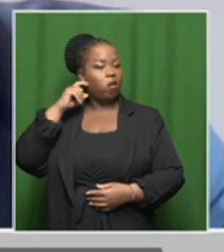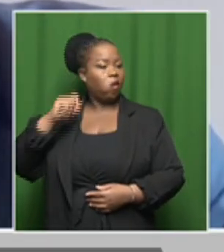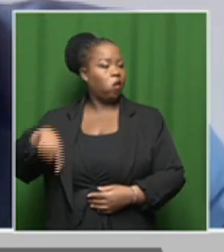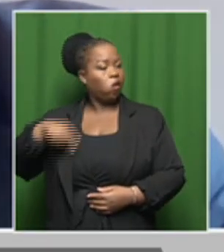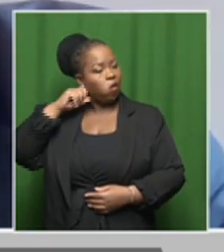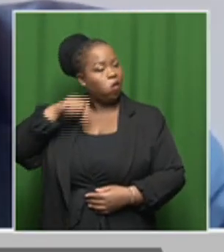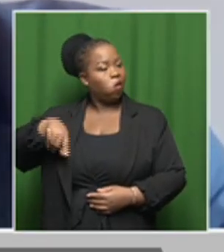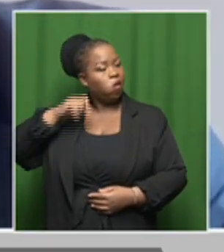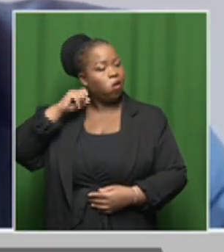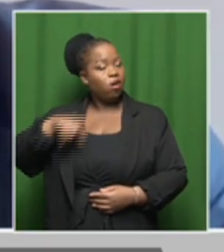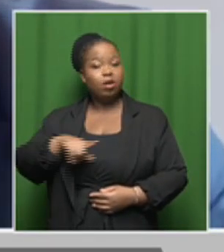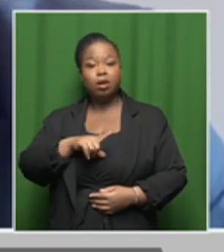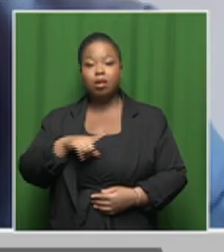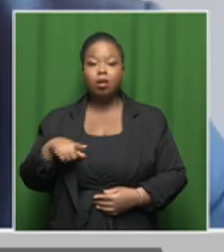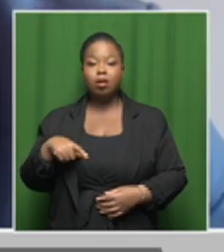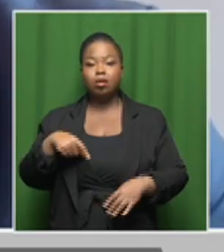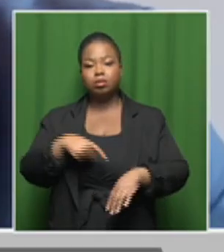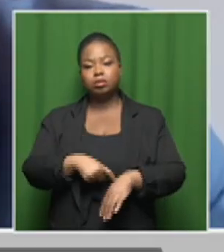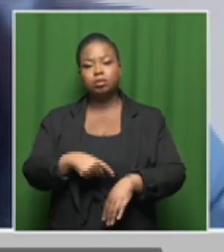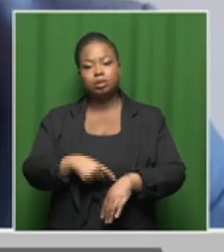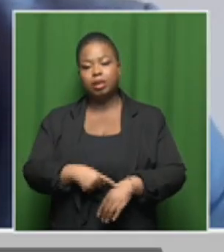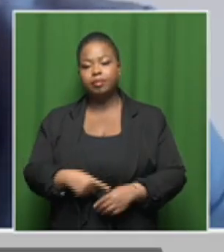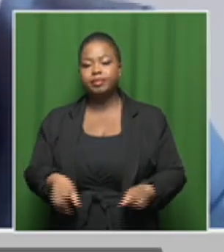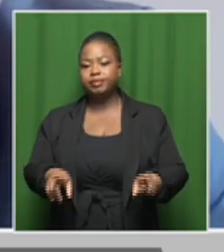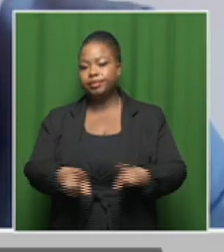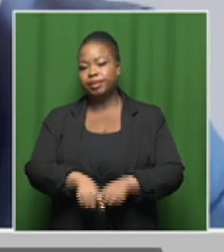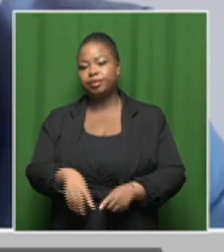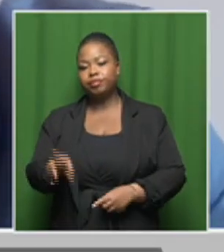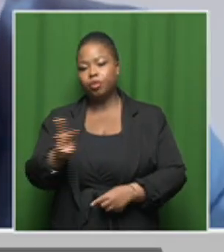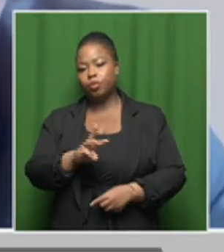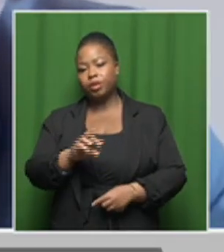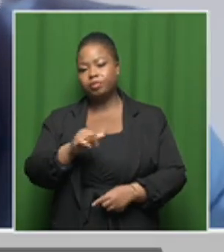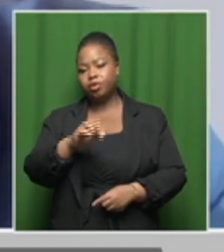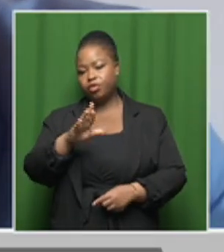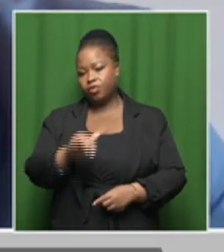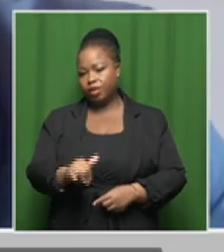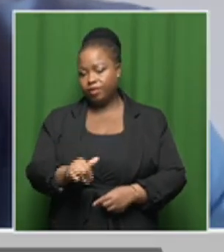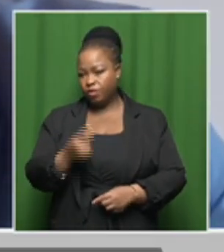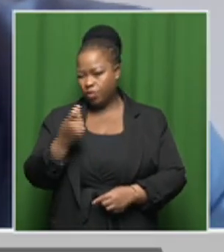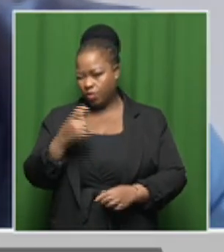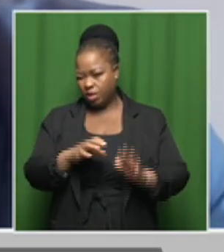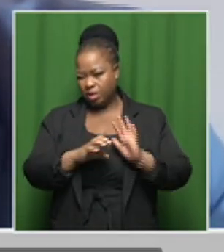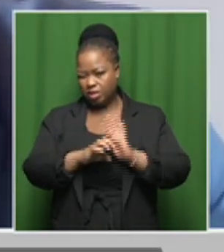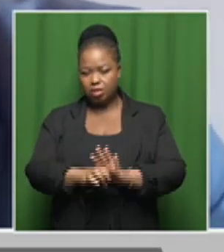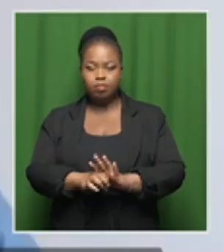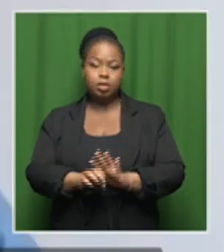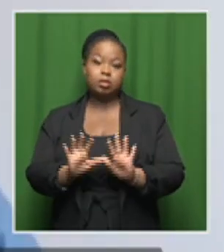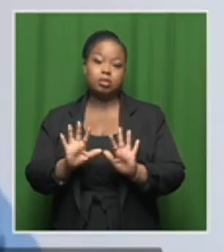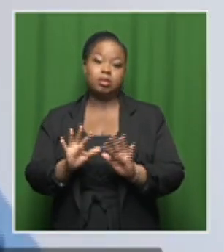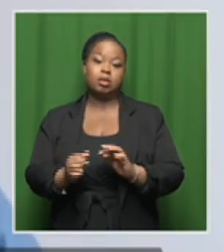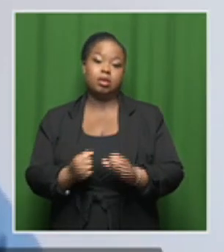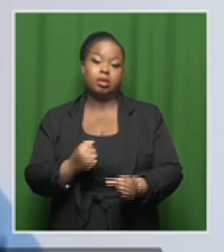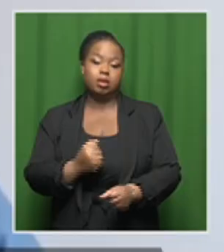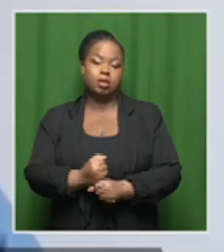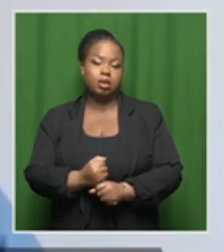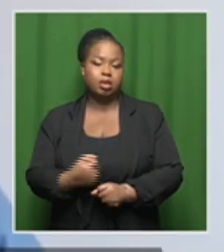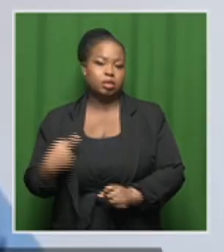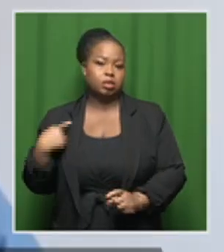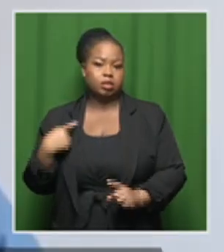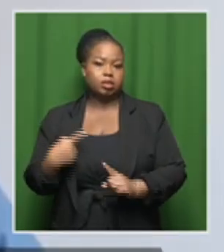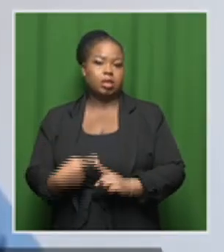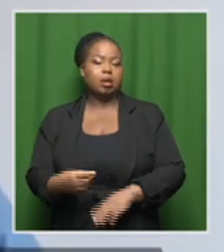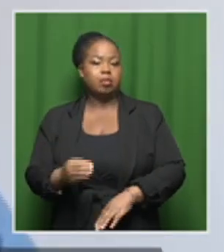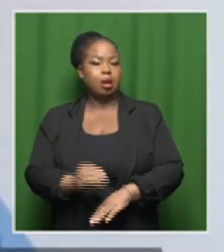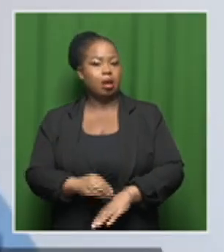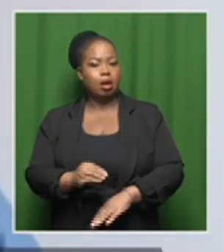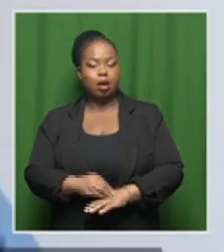of time. Often, in the case of Westbury, just as one example, it has been 10 years that they've been having a problem